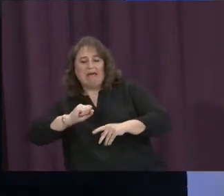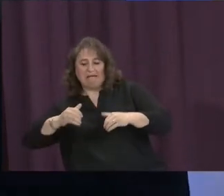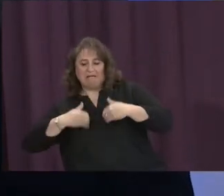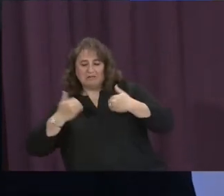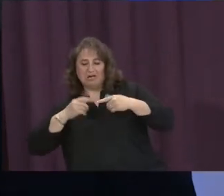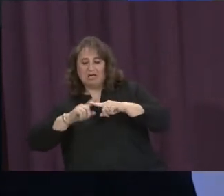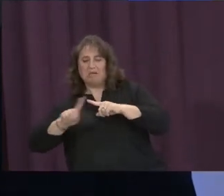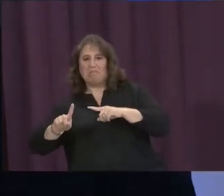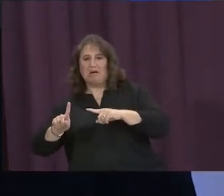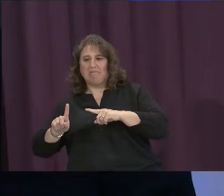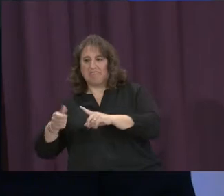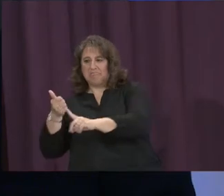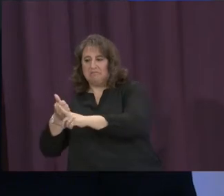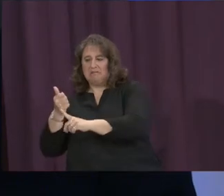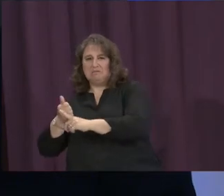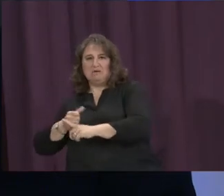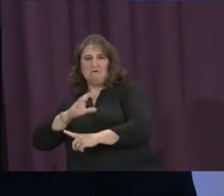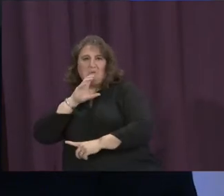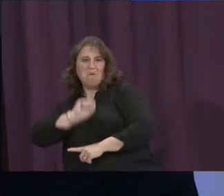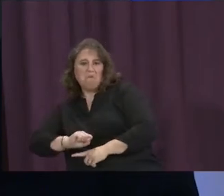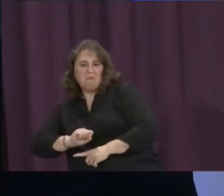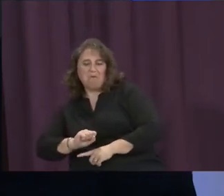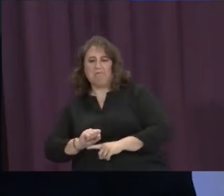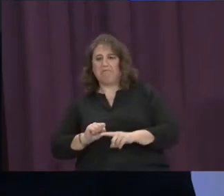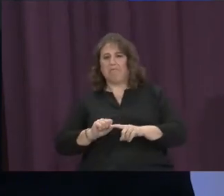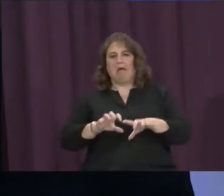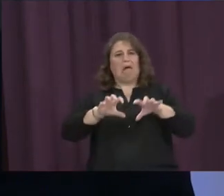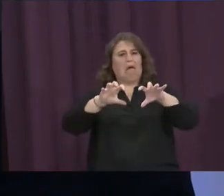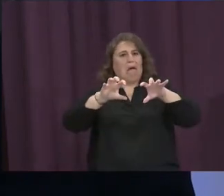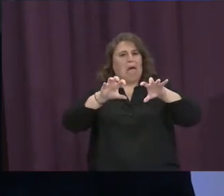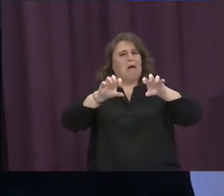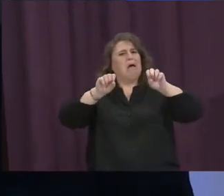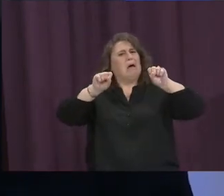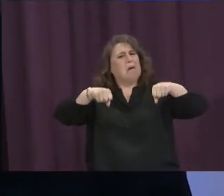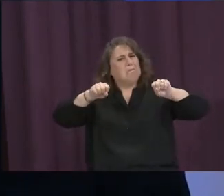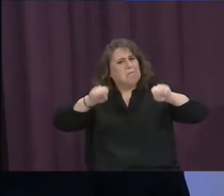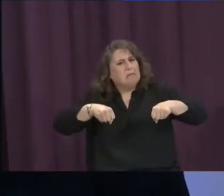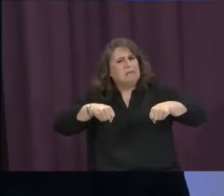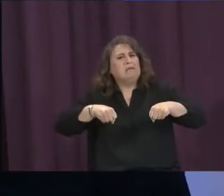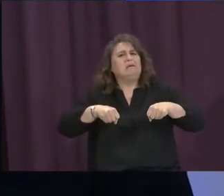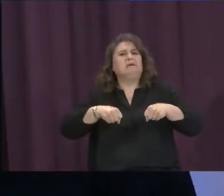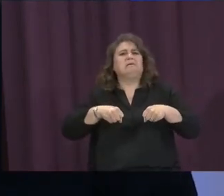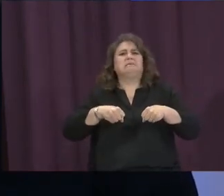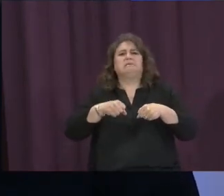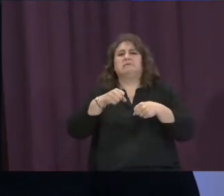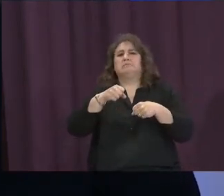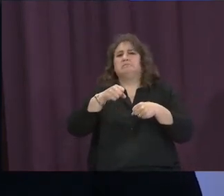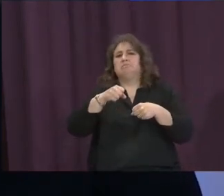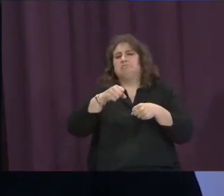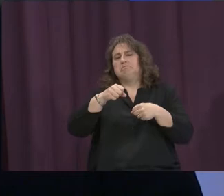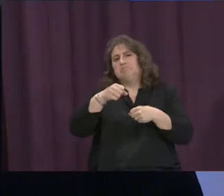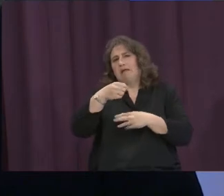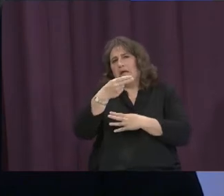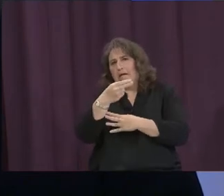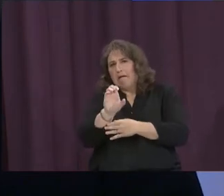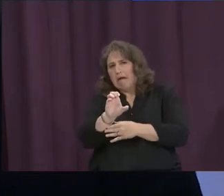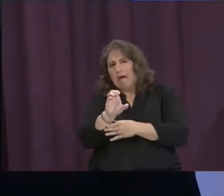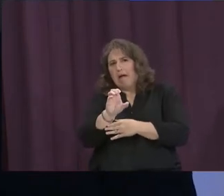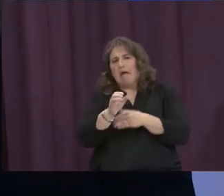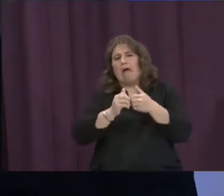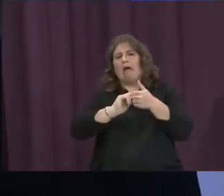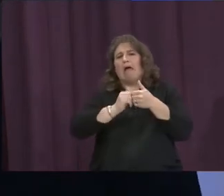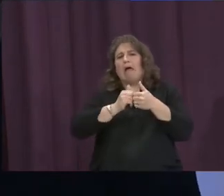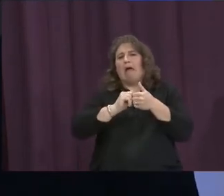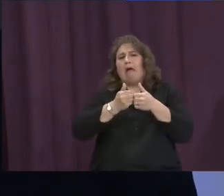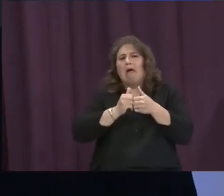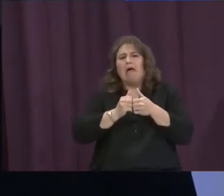with abilities. Uh So, when I think about that, maybe we, we get around in different ways. Maybe we